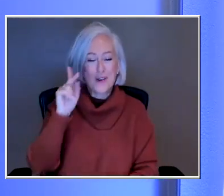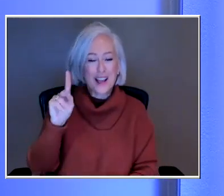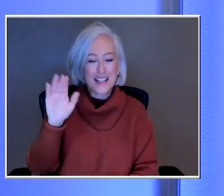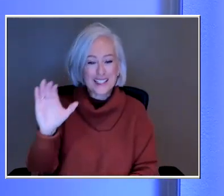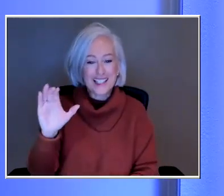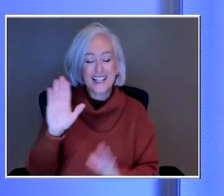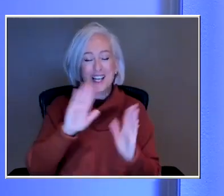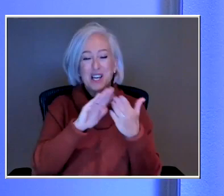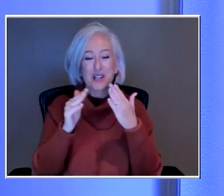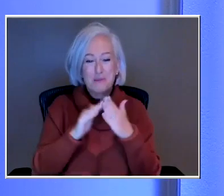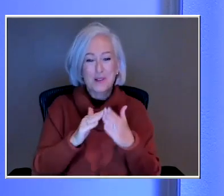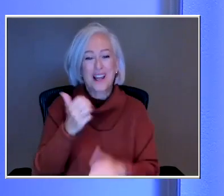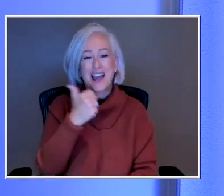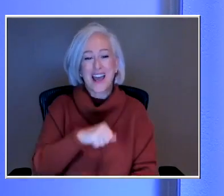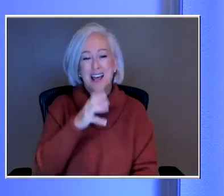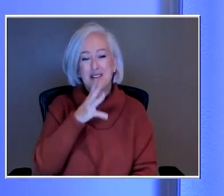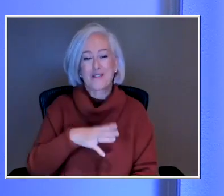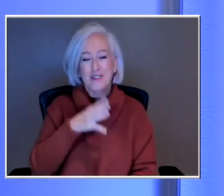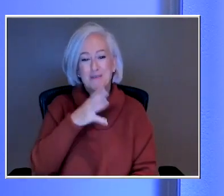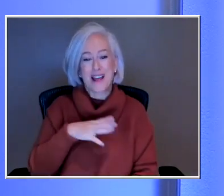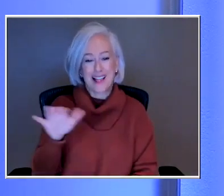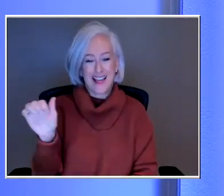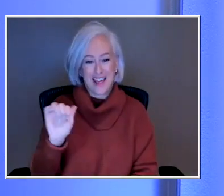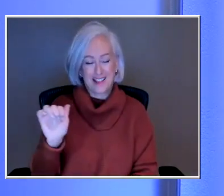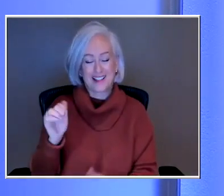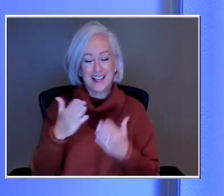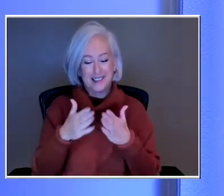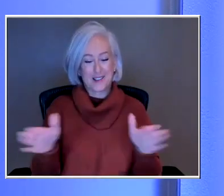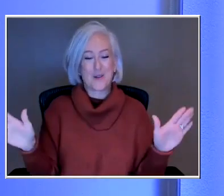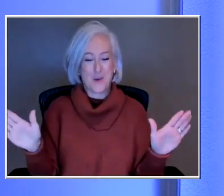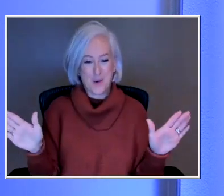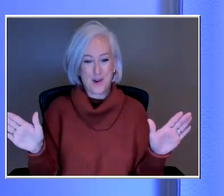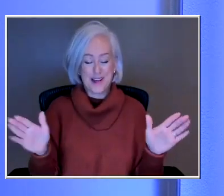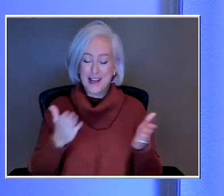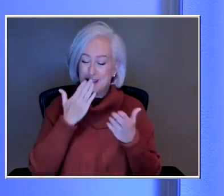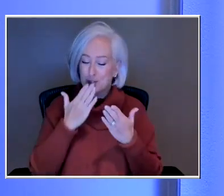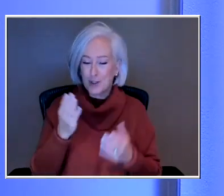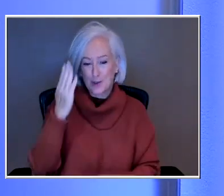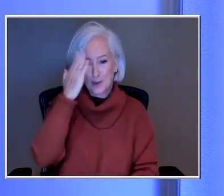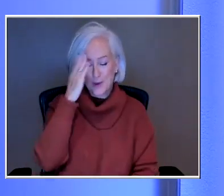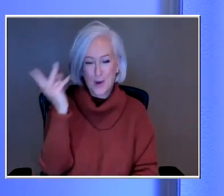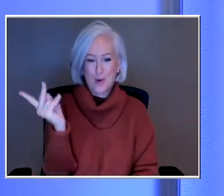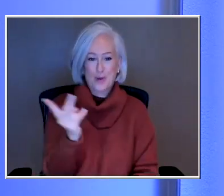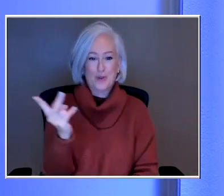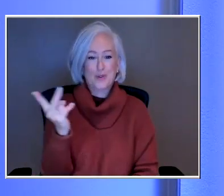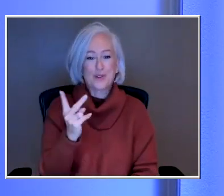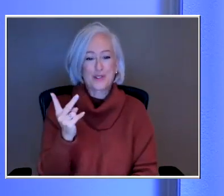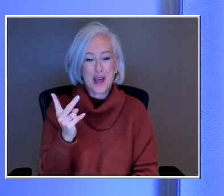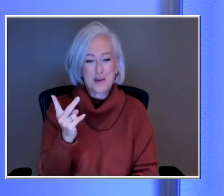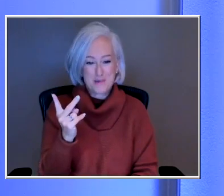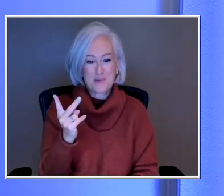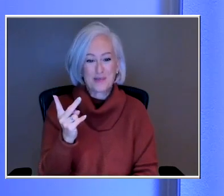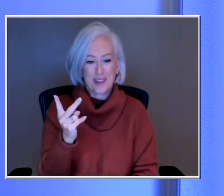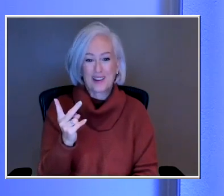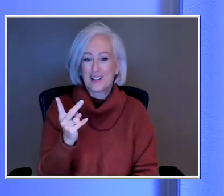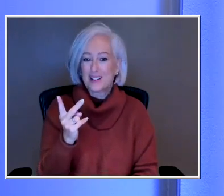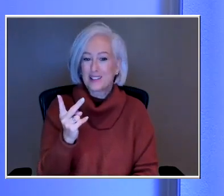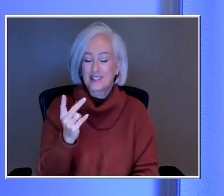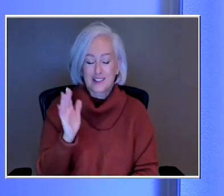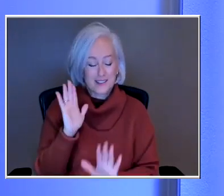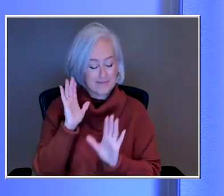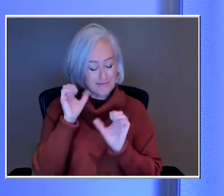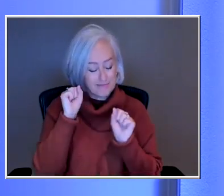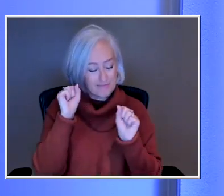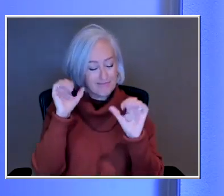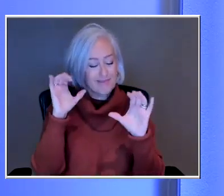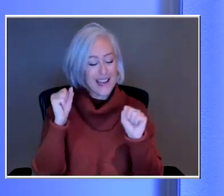in particular as well. So overall, yeah, it's been good to know them, and just a great two people. And I know that